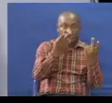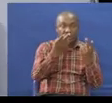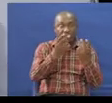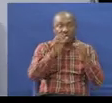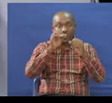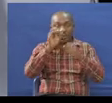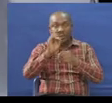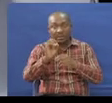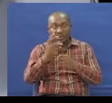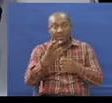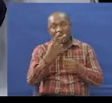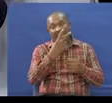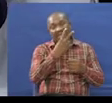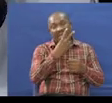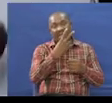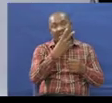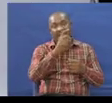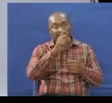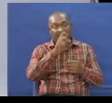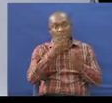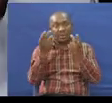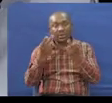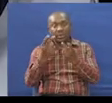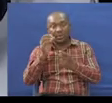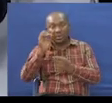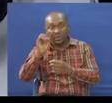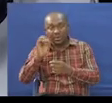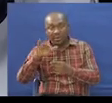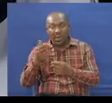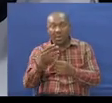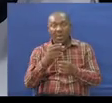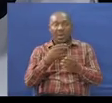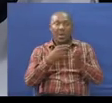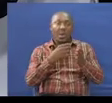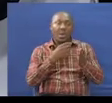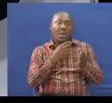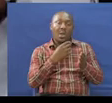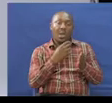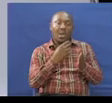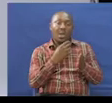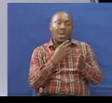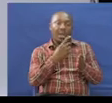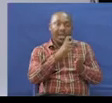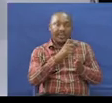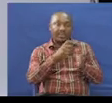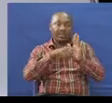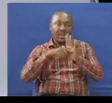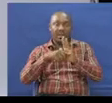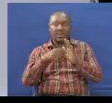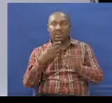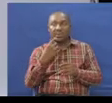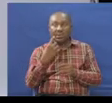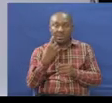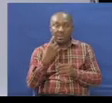3x should be equal to 0, or x minus 1 should be equal to 0. Divide by